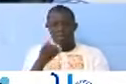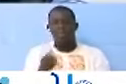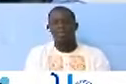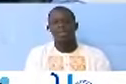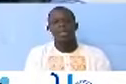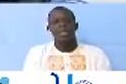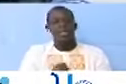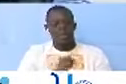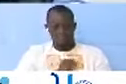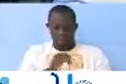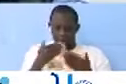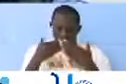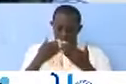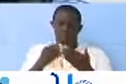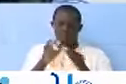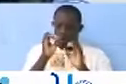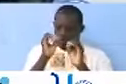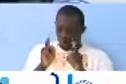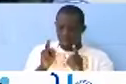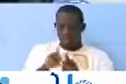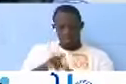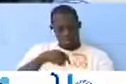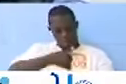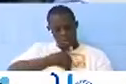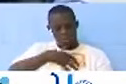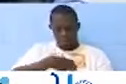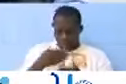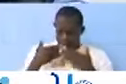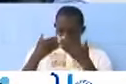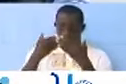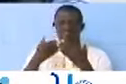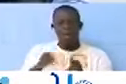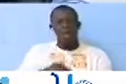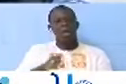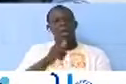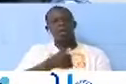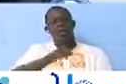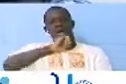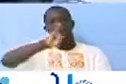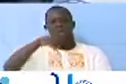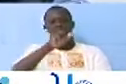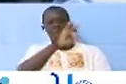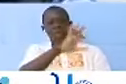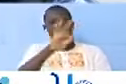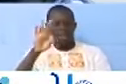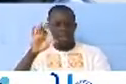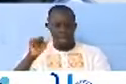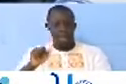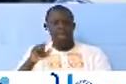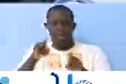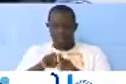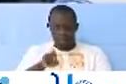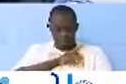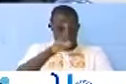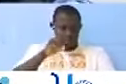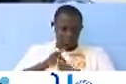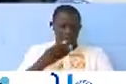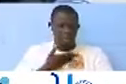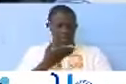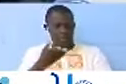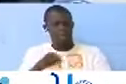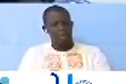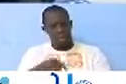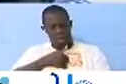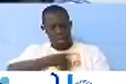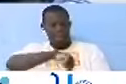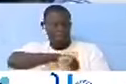Tobacco Road. He told me, okay, let me also inform Sirfo Jata, who is also at Tobacco Road. At di maroto ngafo eh. Then I